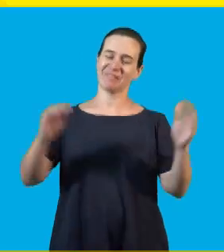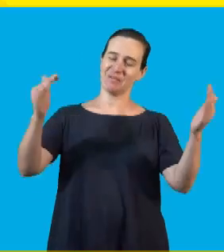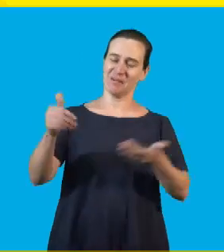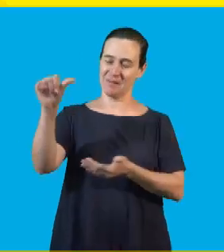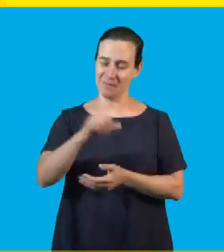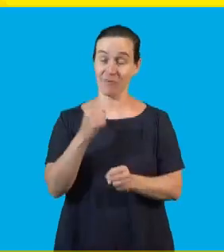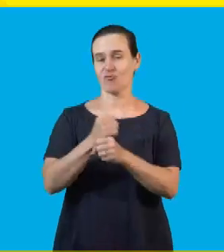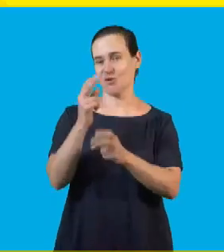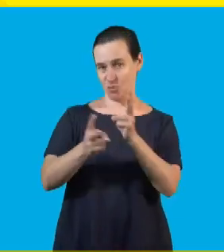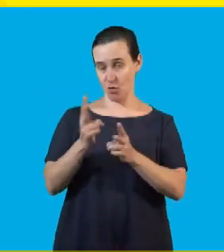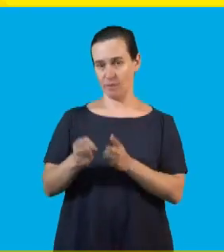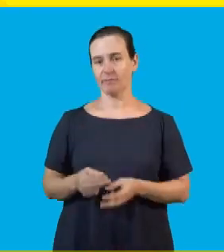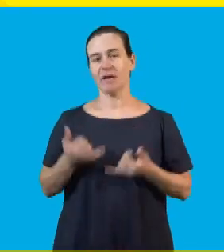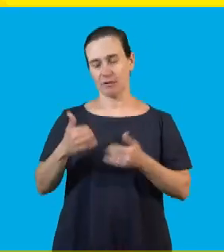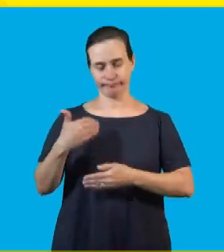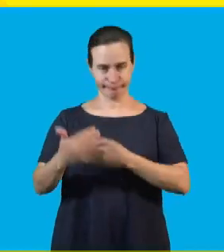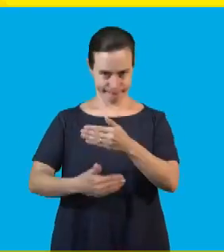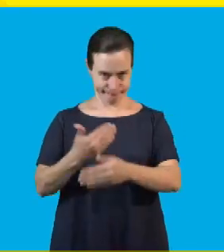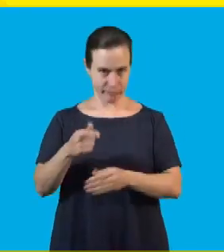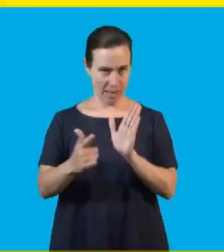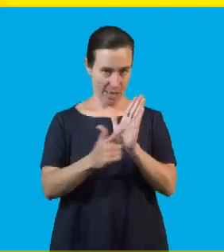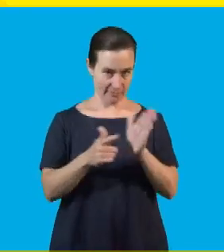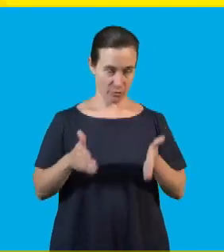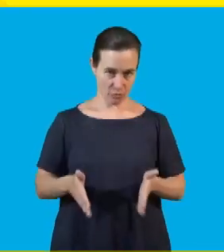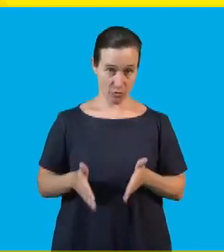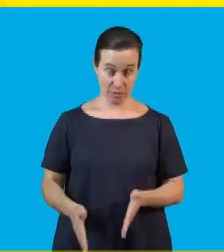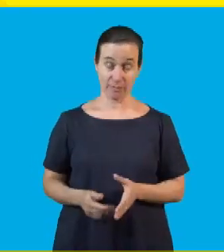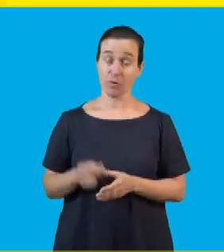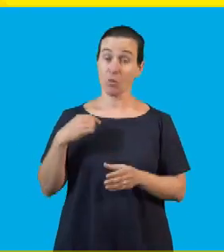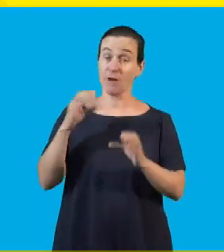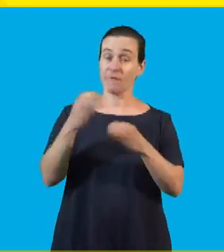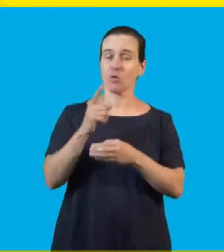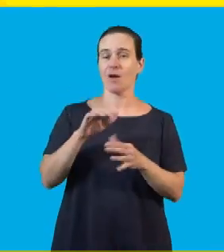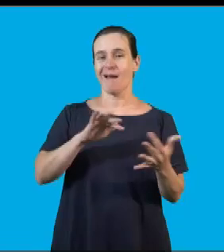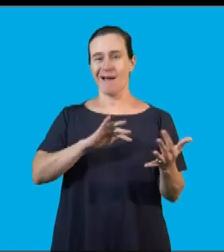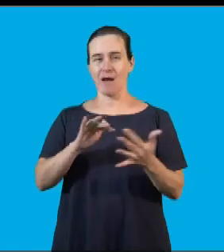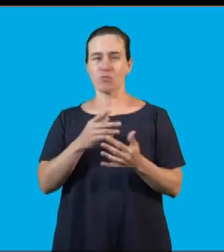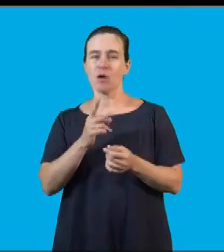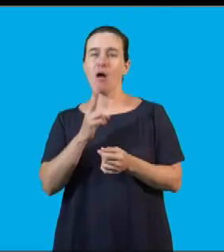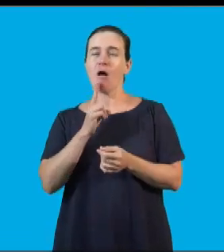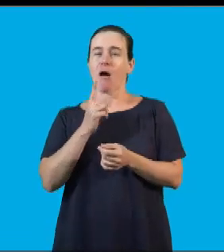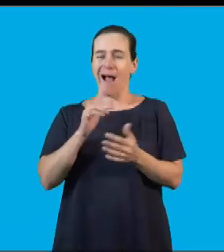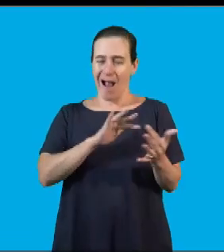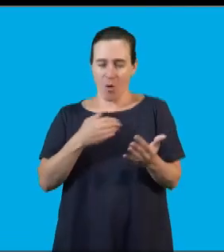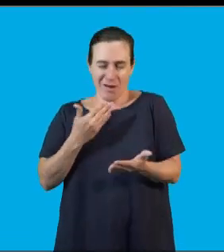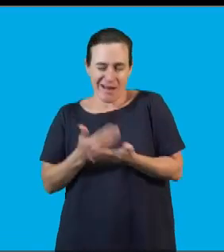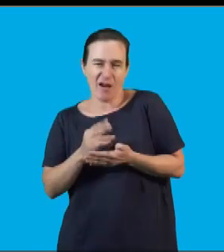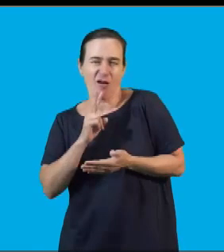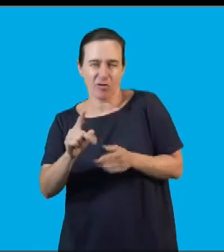Welcome back, grade 12s. Let's jump into the next part of this lesson, which is answering techniques.